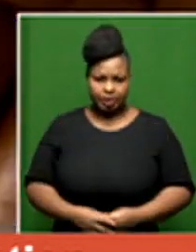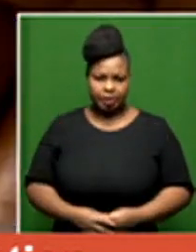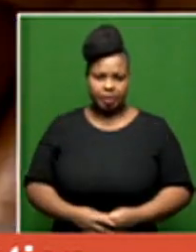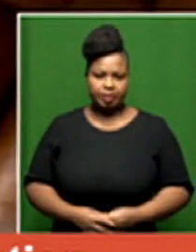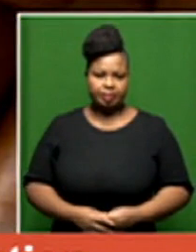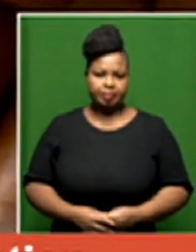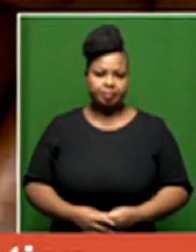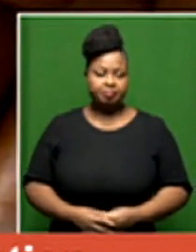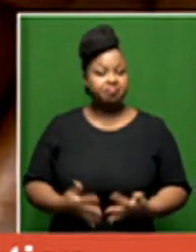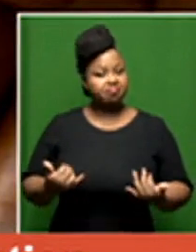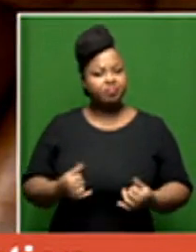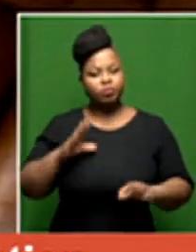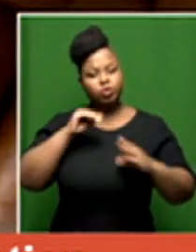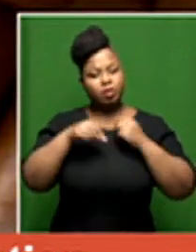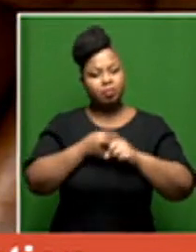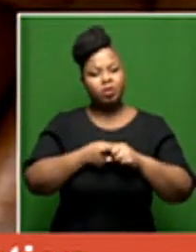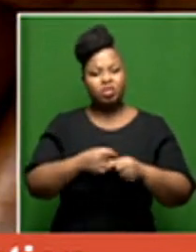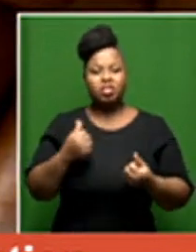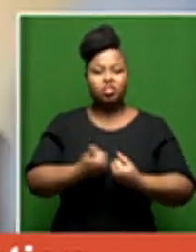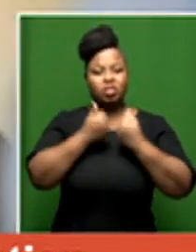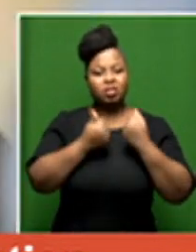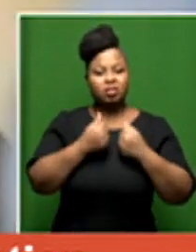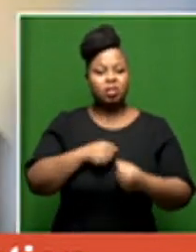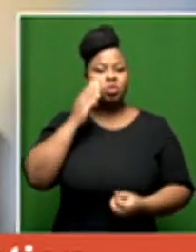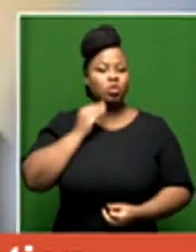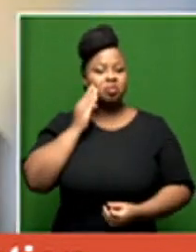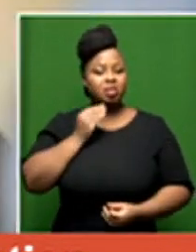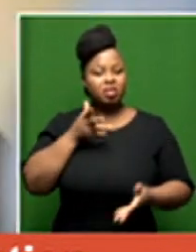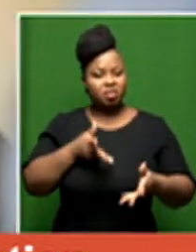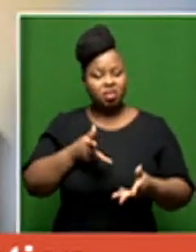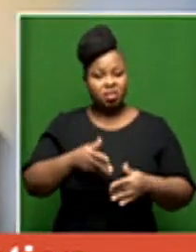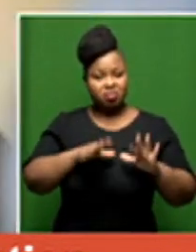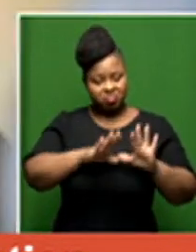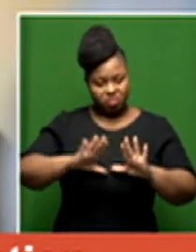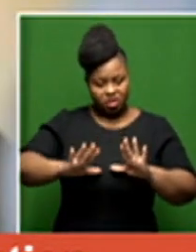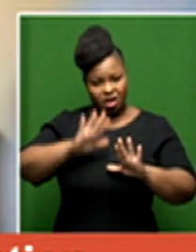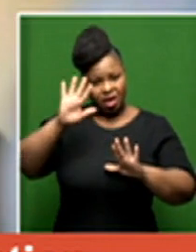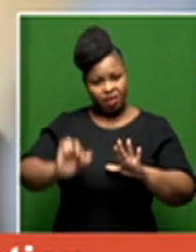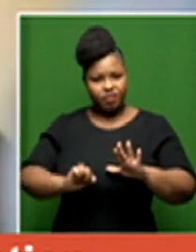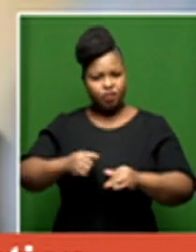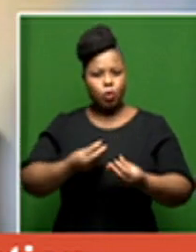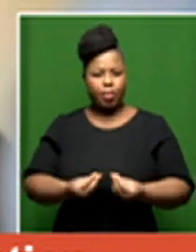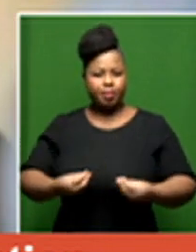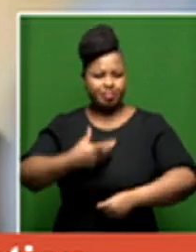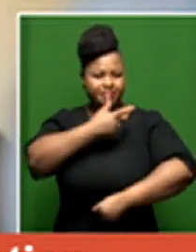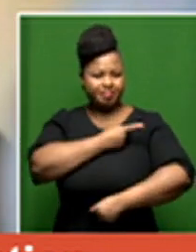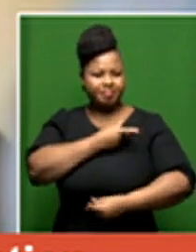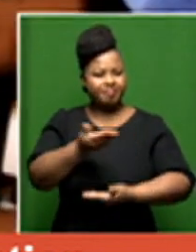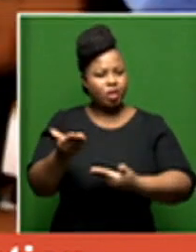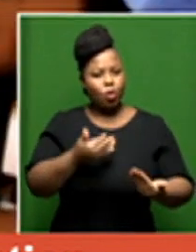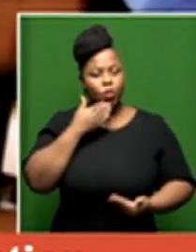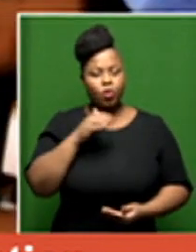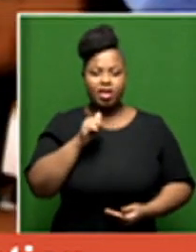epidemics breaking out. To talk about challenges faced by the continent when it comes to childhood vaccines, let's welcome